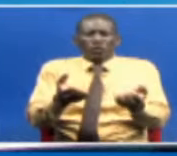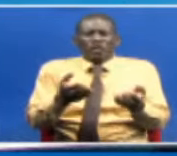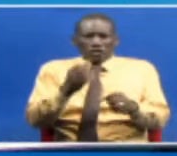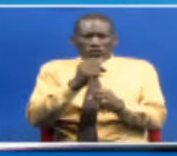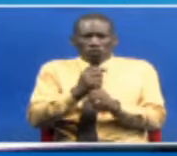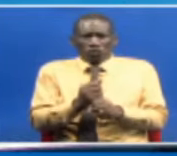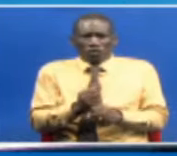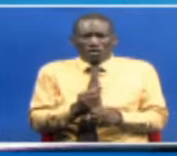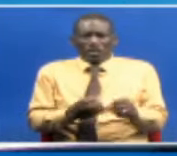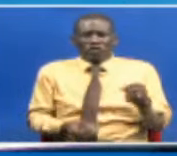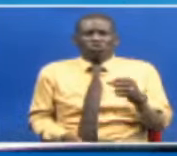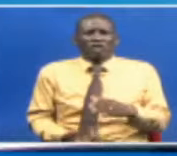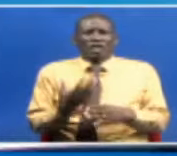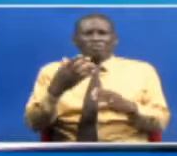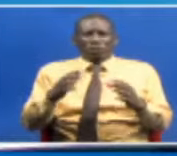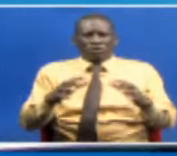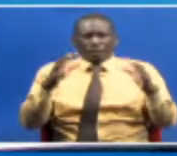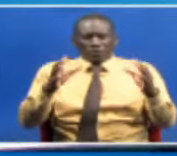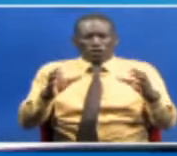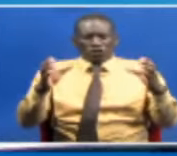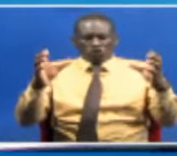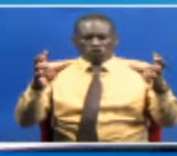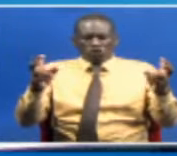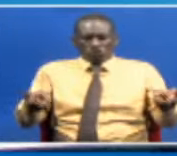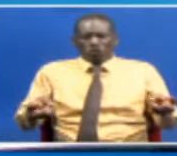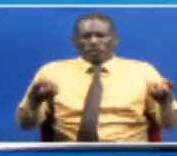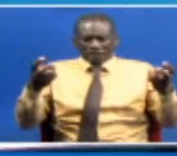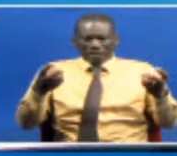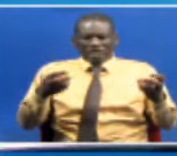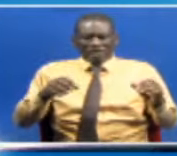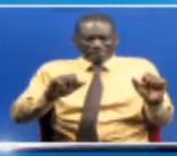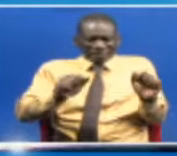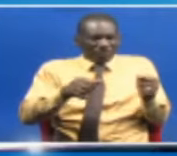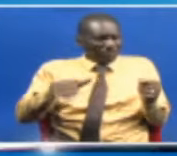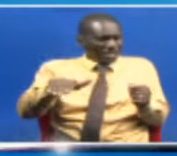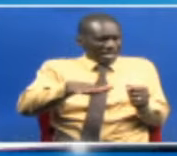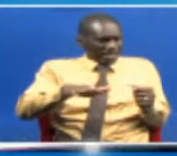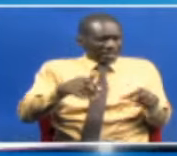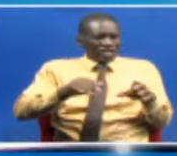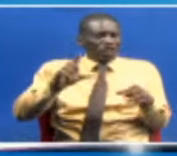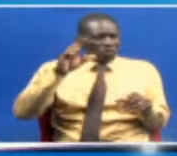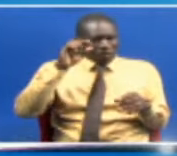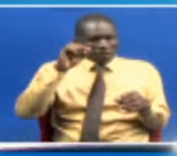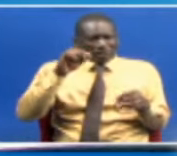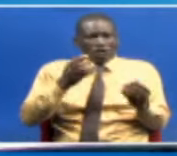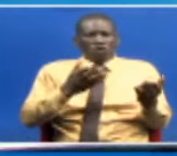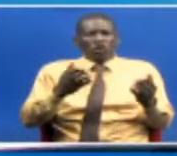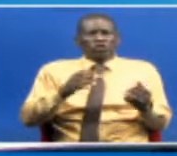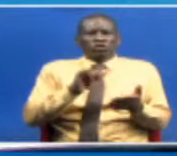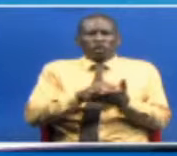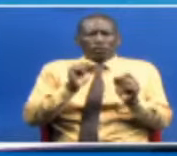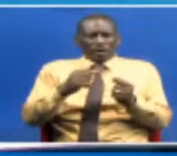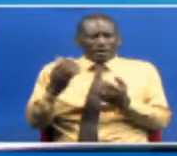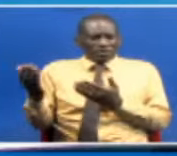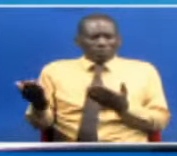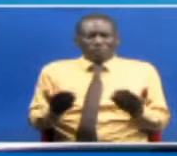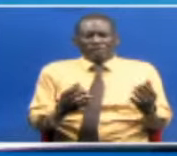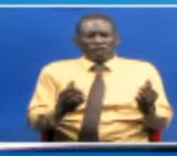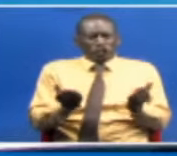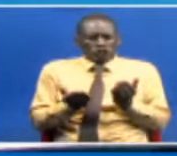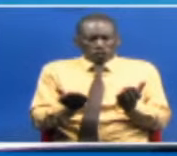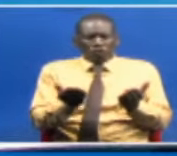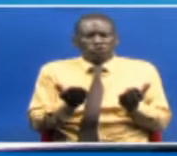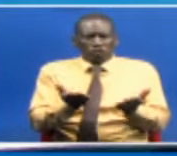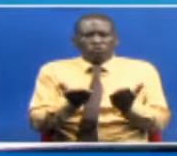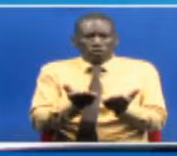big container facility in Mombasa so that we are able to bring big ships under